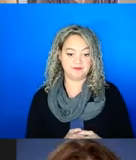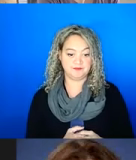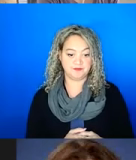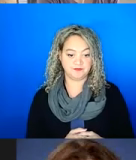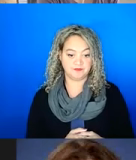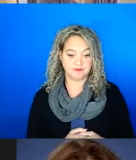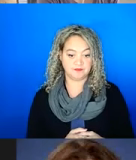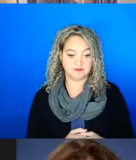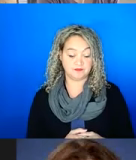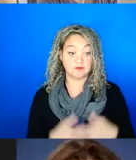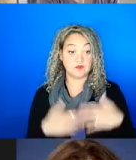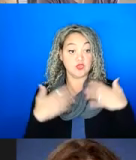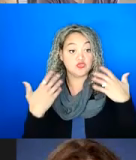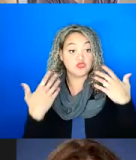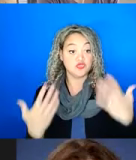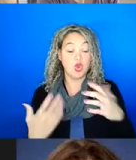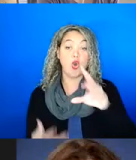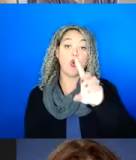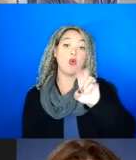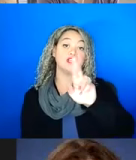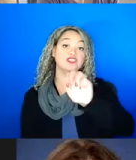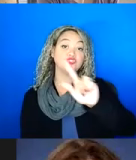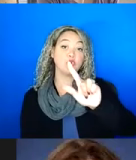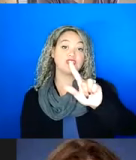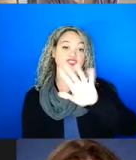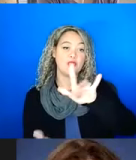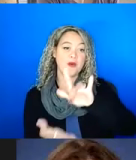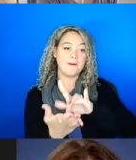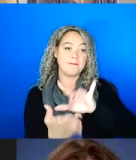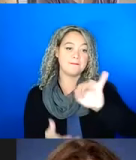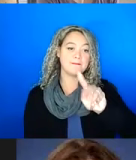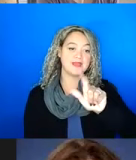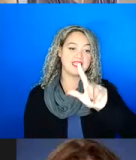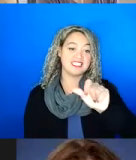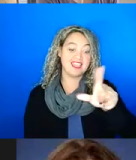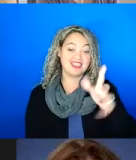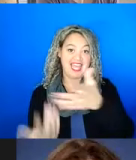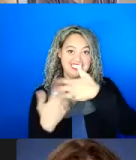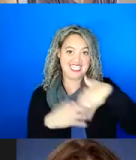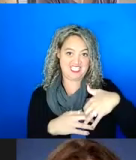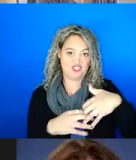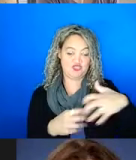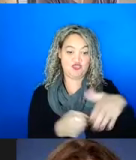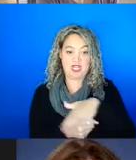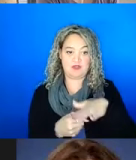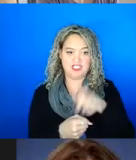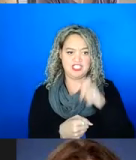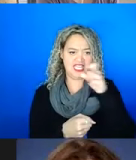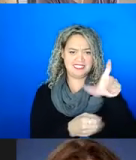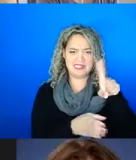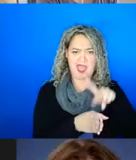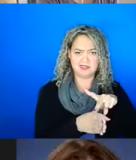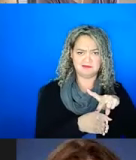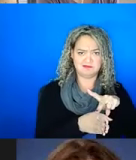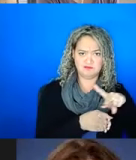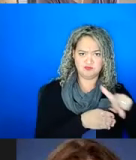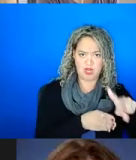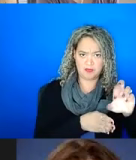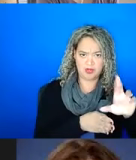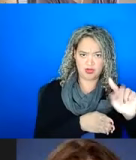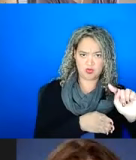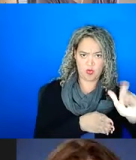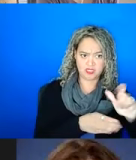So dorsal mid-insula is an integrative region. It's not simply primary gustatory cortex. And in